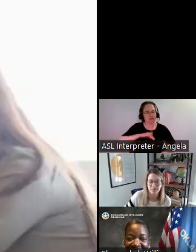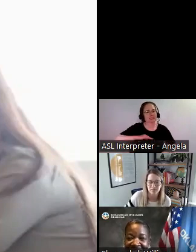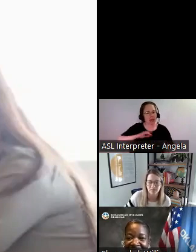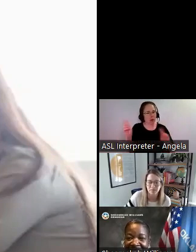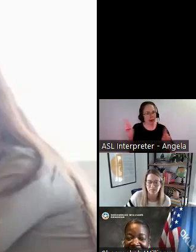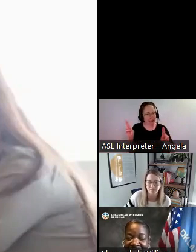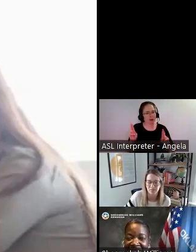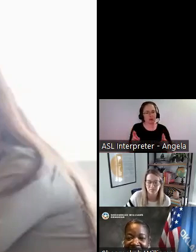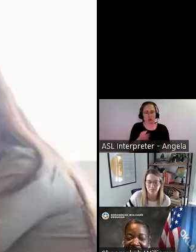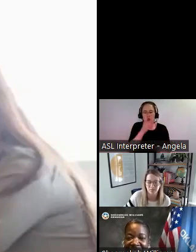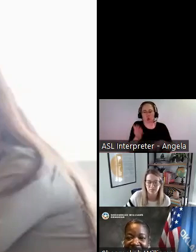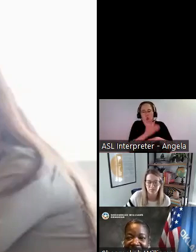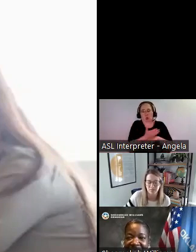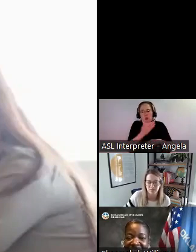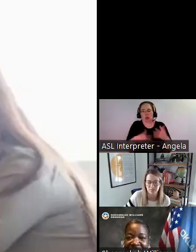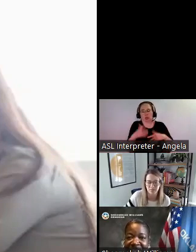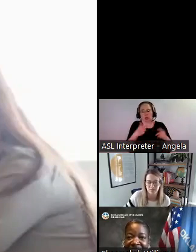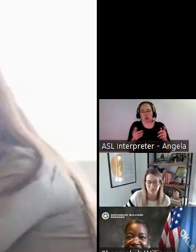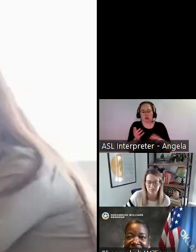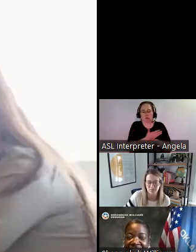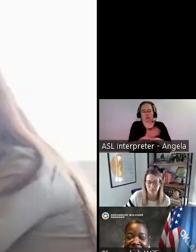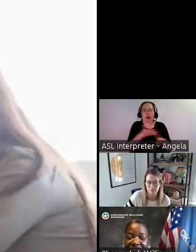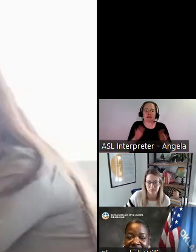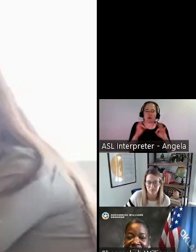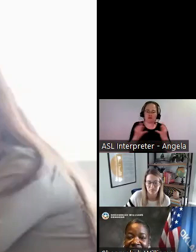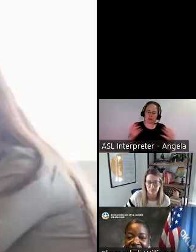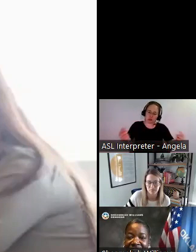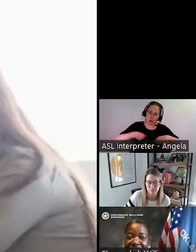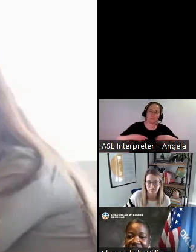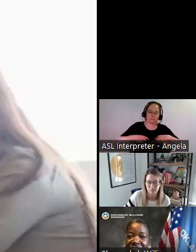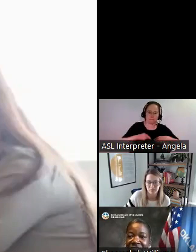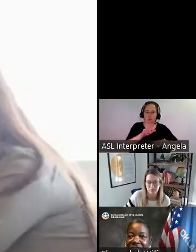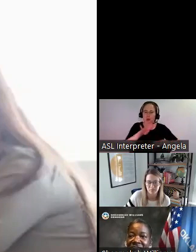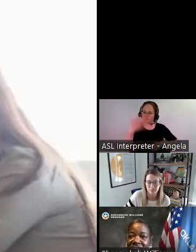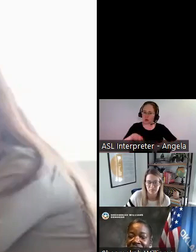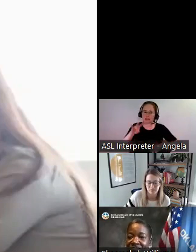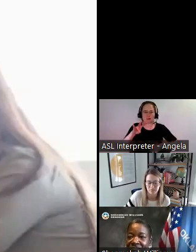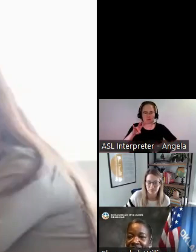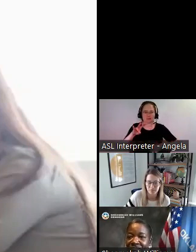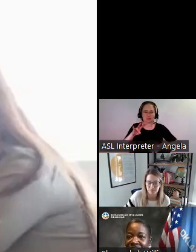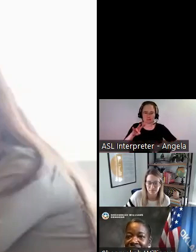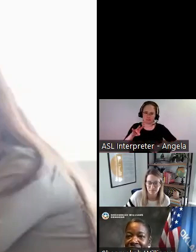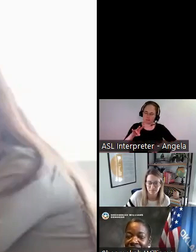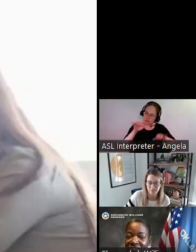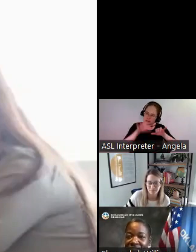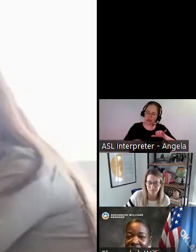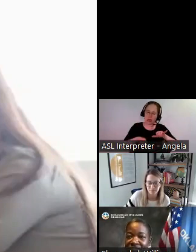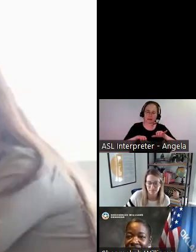being finished. And the remodeling is going to allow families to come in 24/7 and be able to